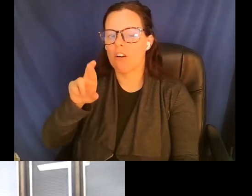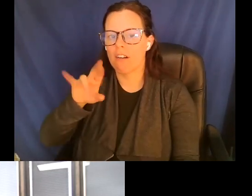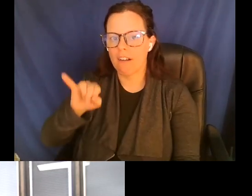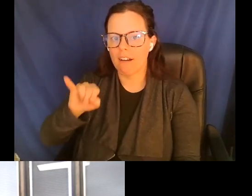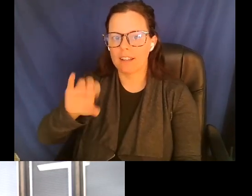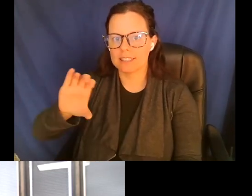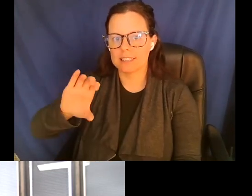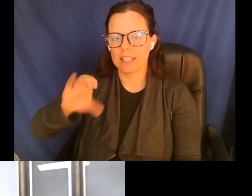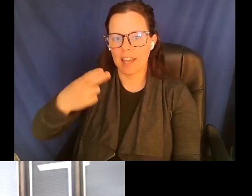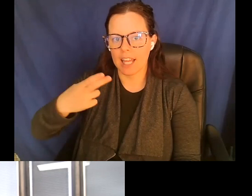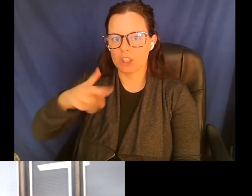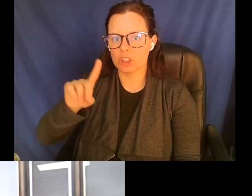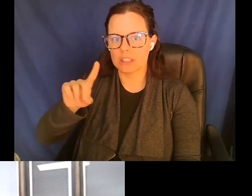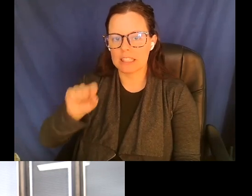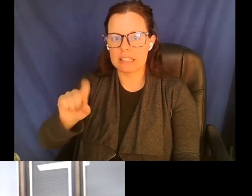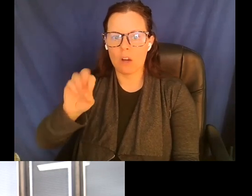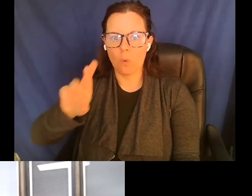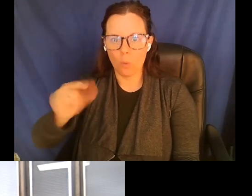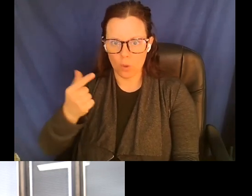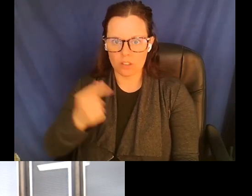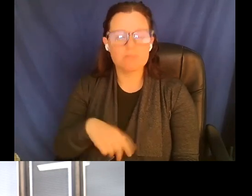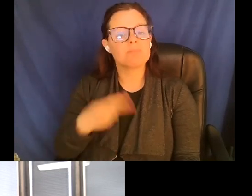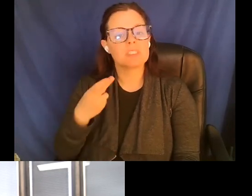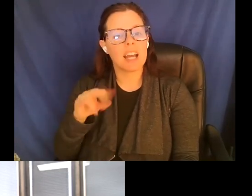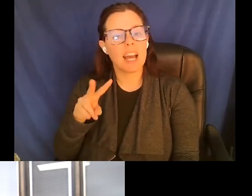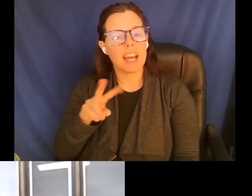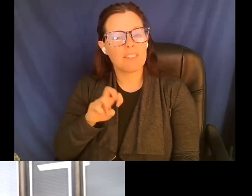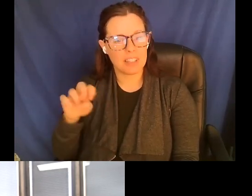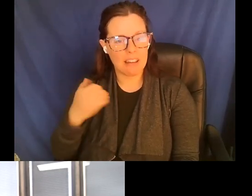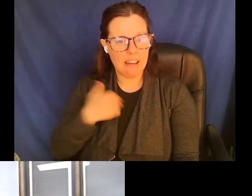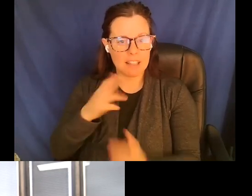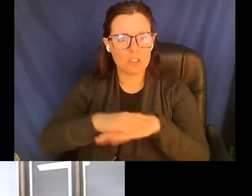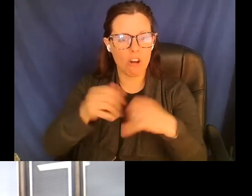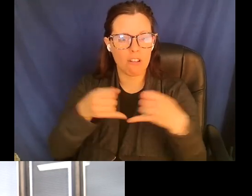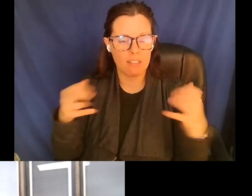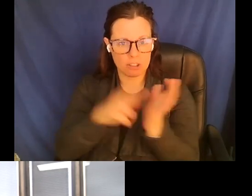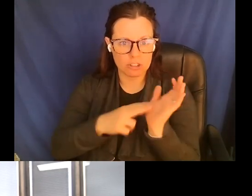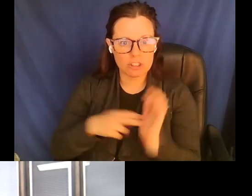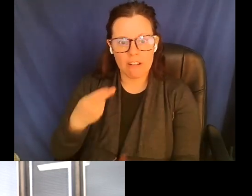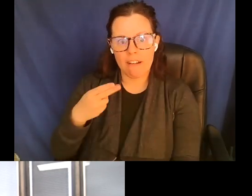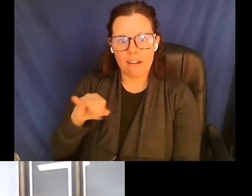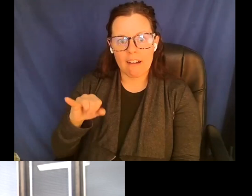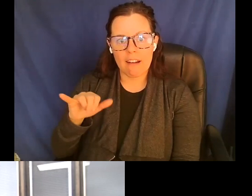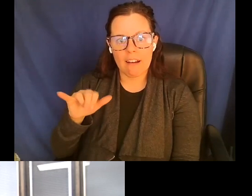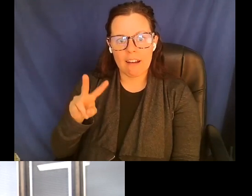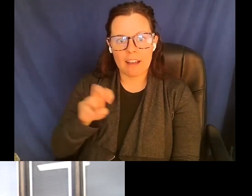richd.org. Hy-Vee also has an online registration at hyvee.com,